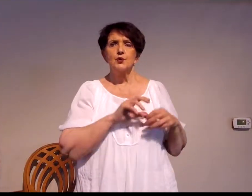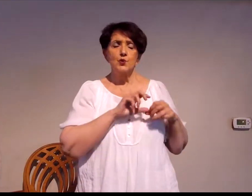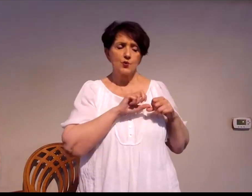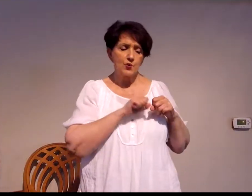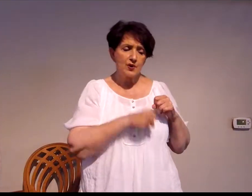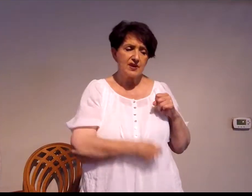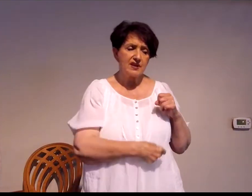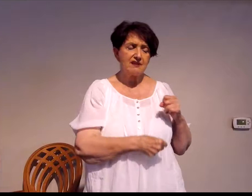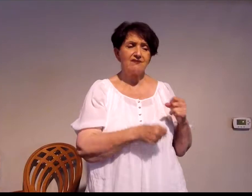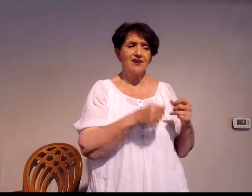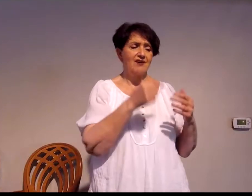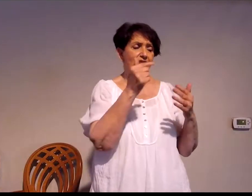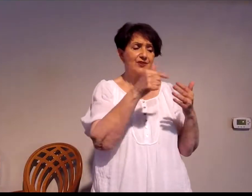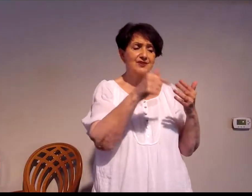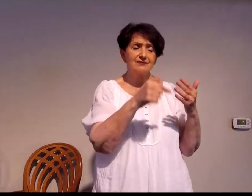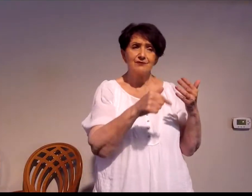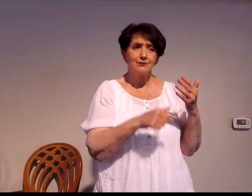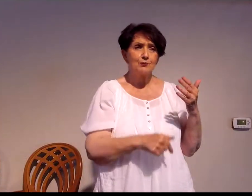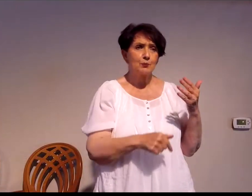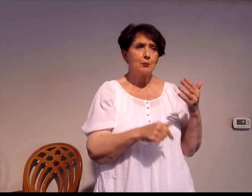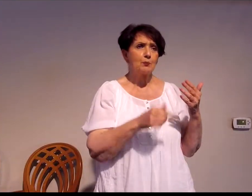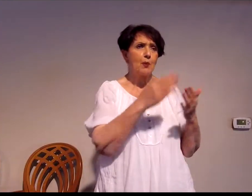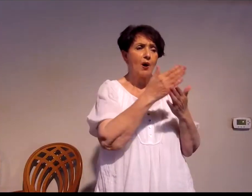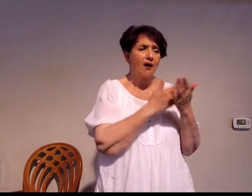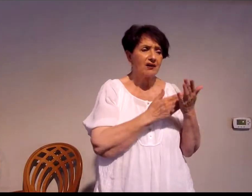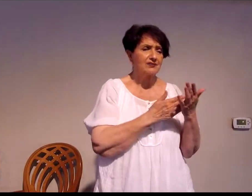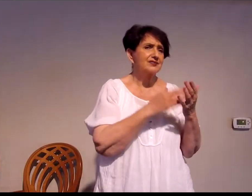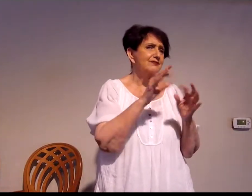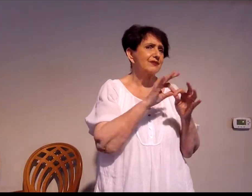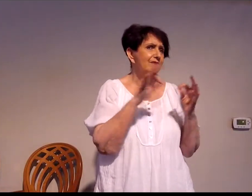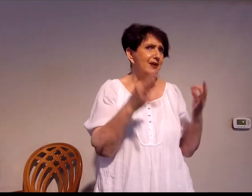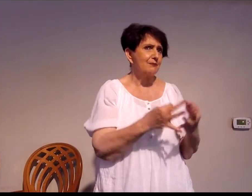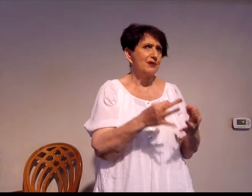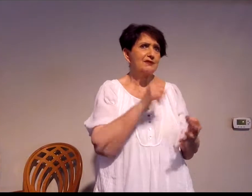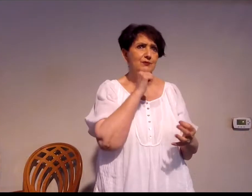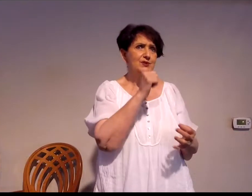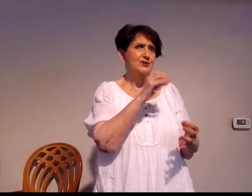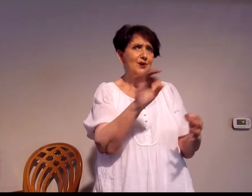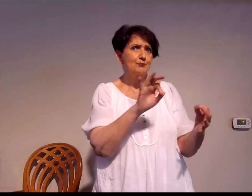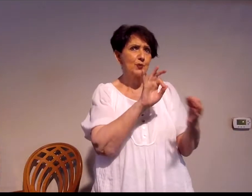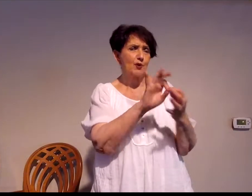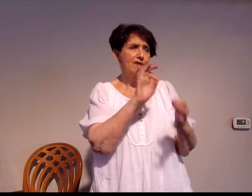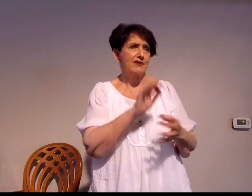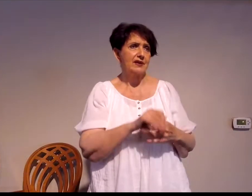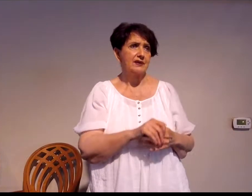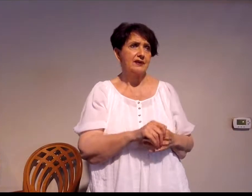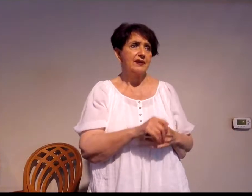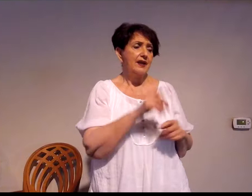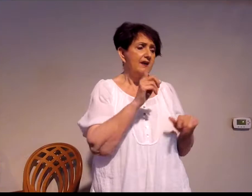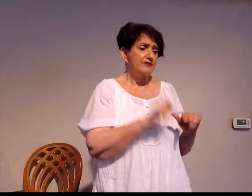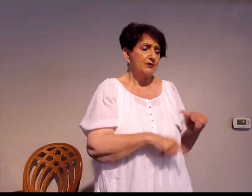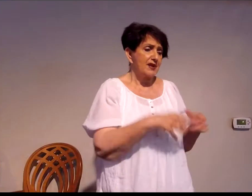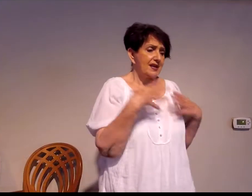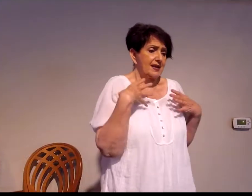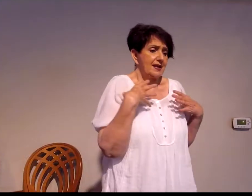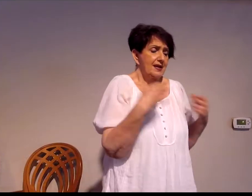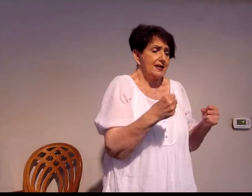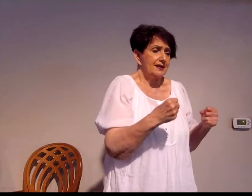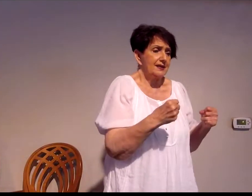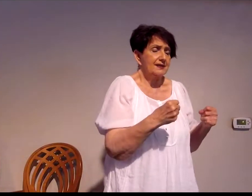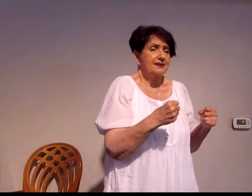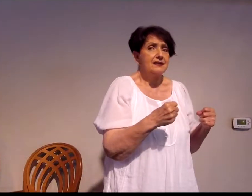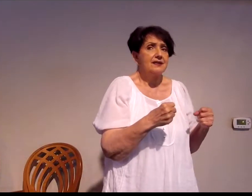parts of our family that wasn't ideal. Because if we can't heal it if we don't grieve